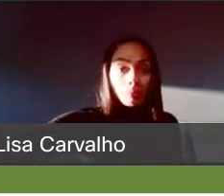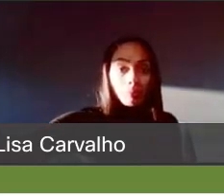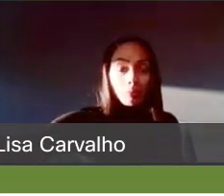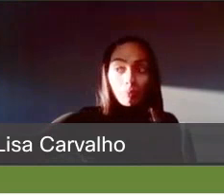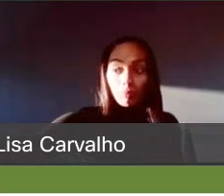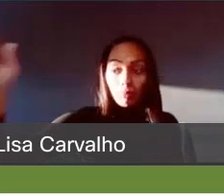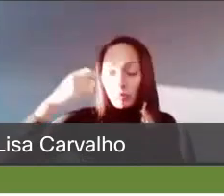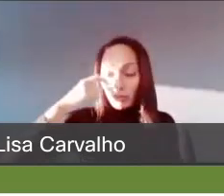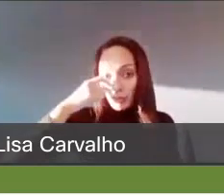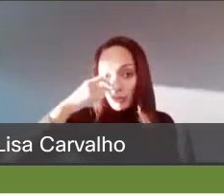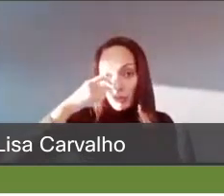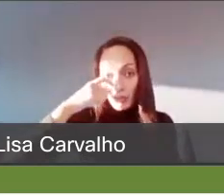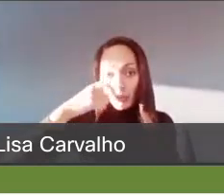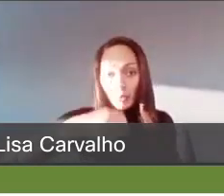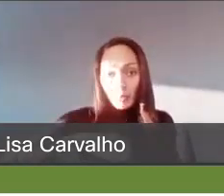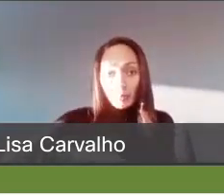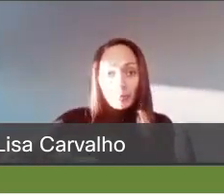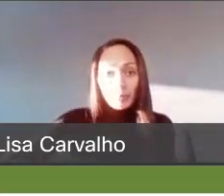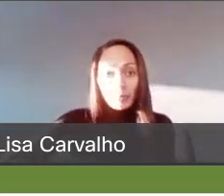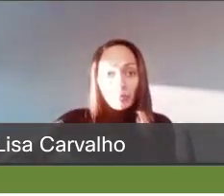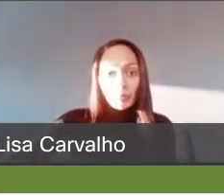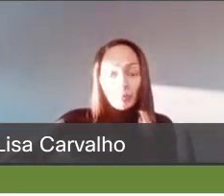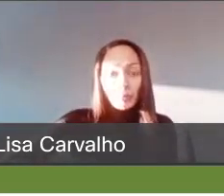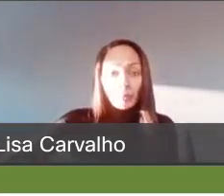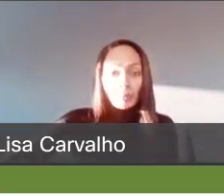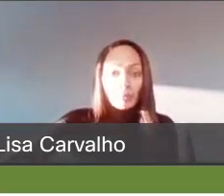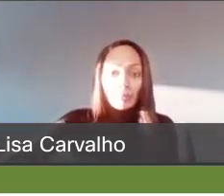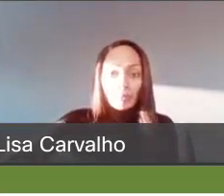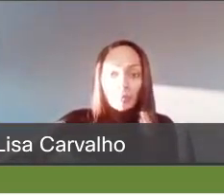What are some of the strategies you use for managing your own reactions to stuff?